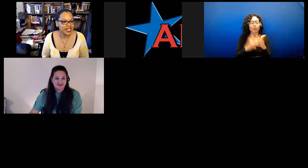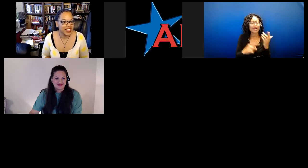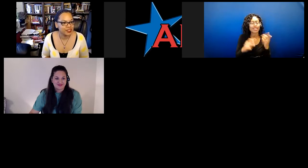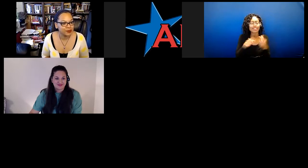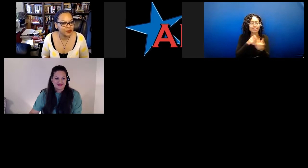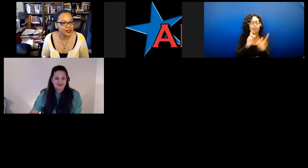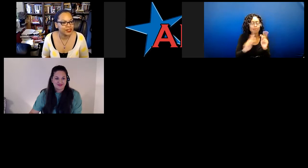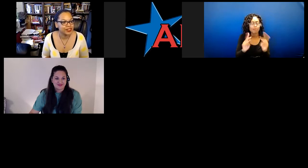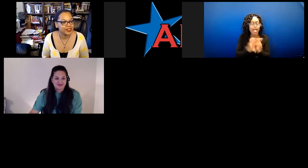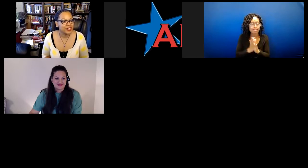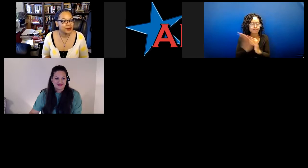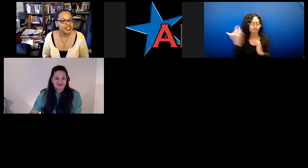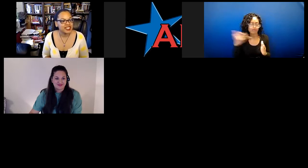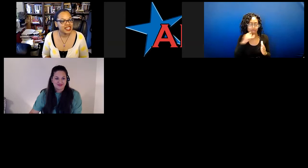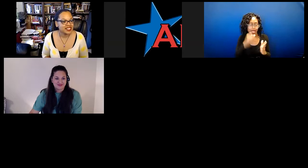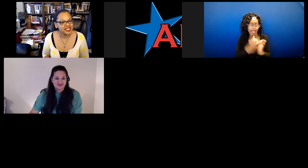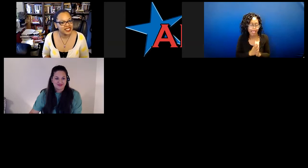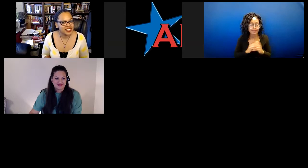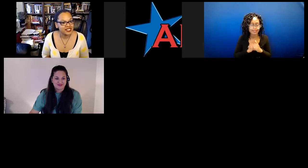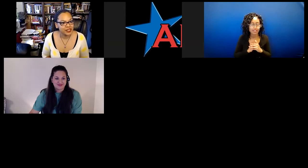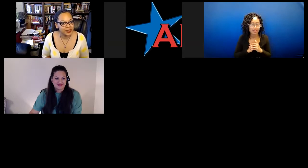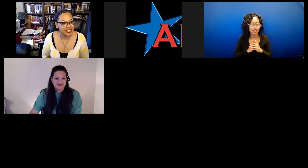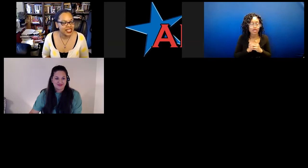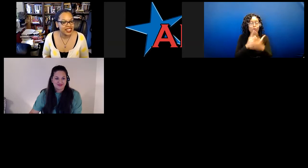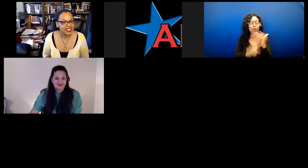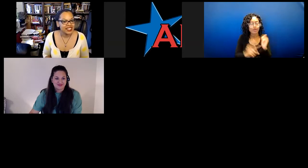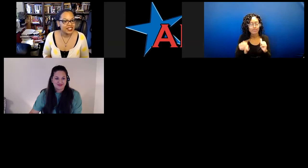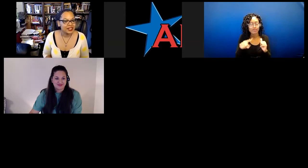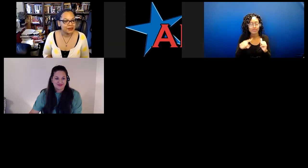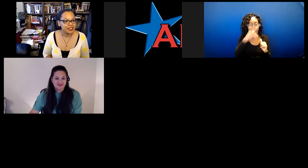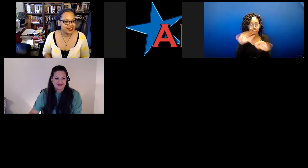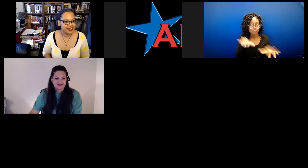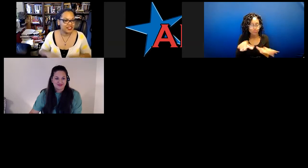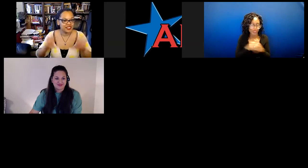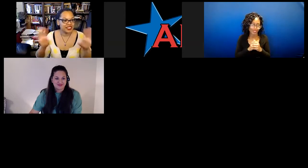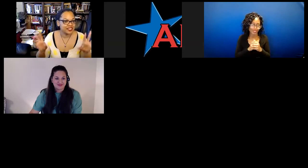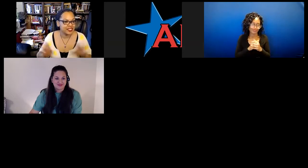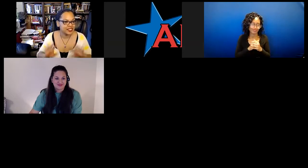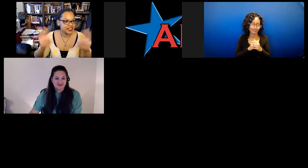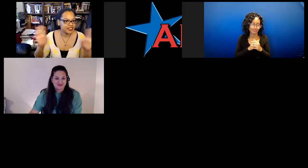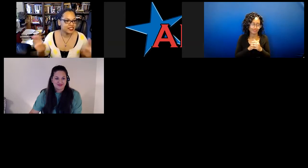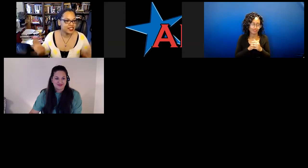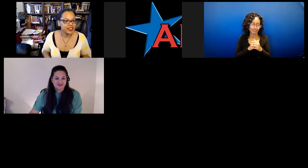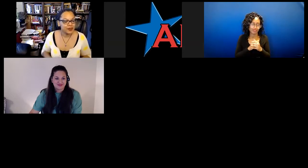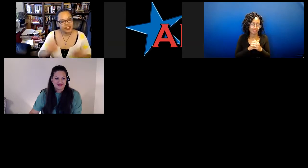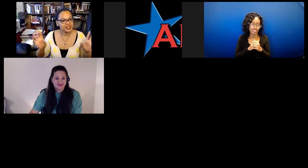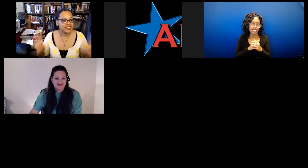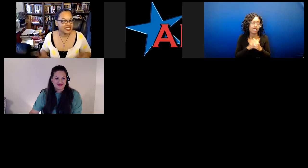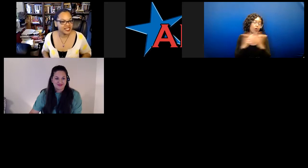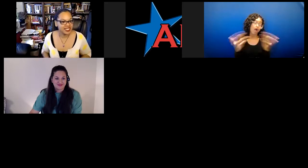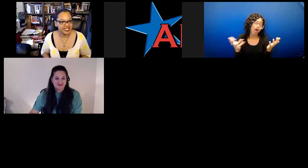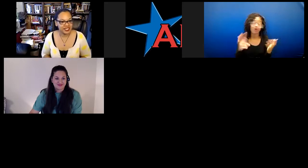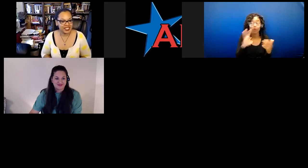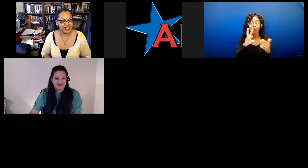been asked before? Or what exactly are these kids doing that, always use kids as this thing. What exactly